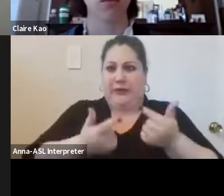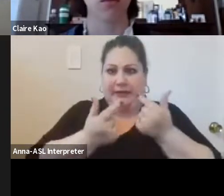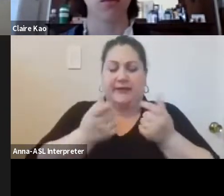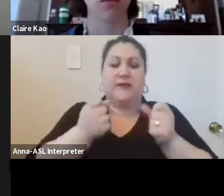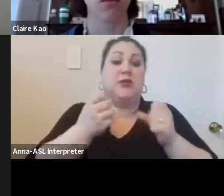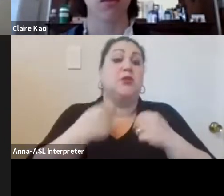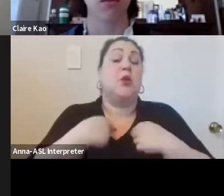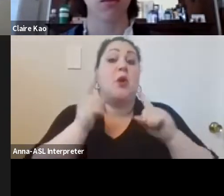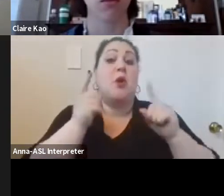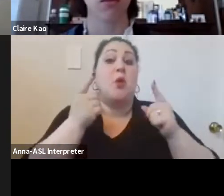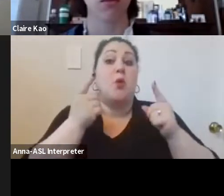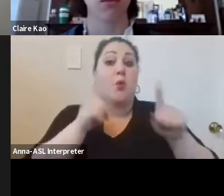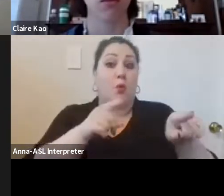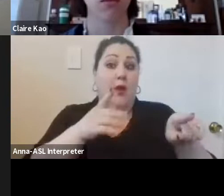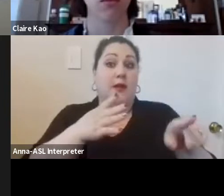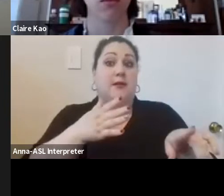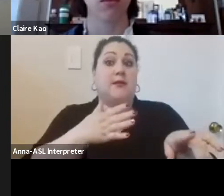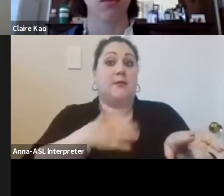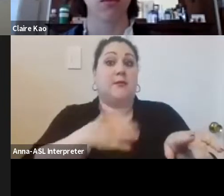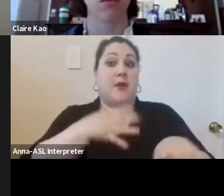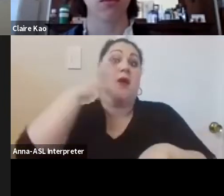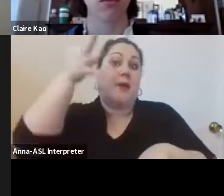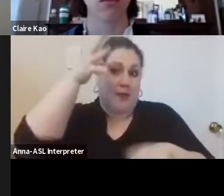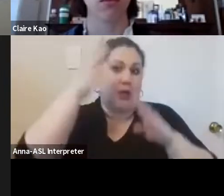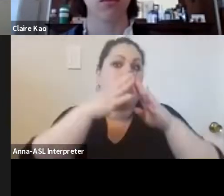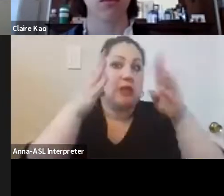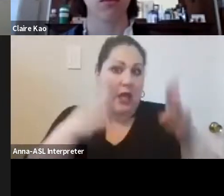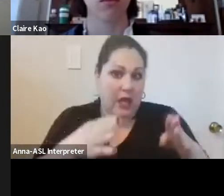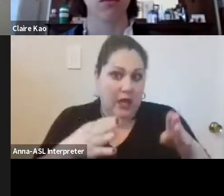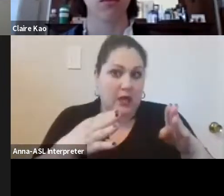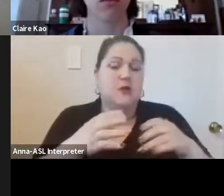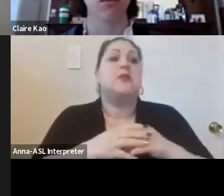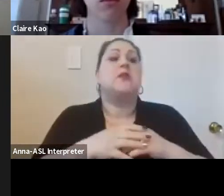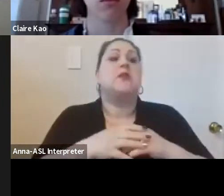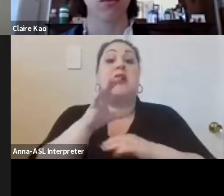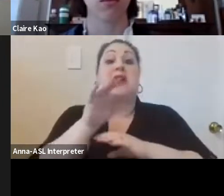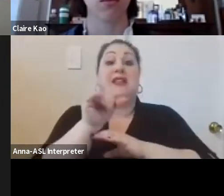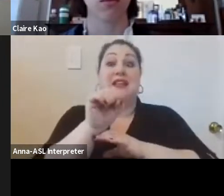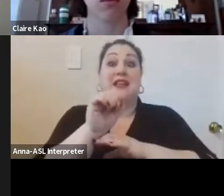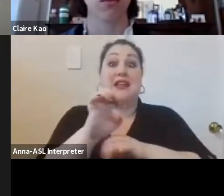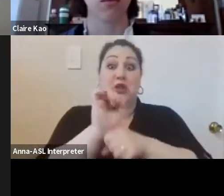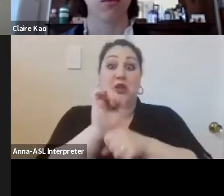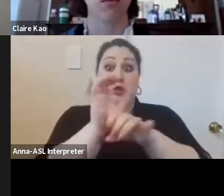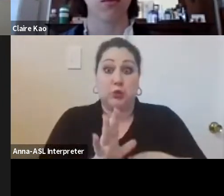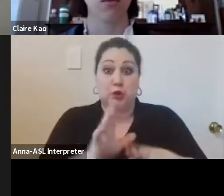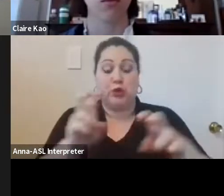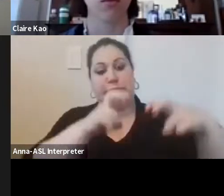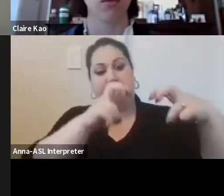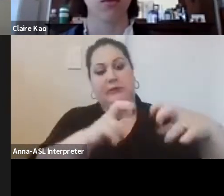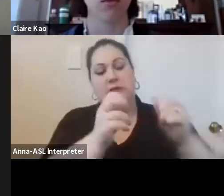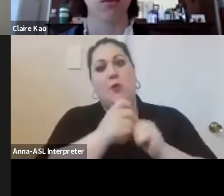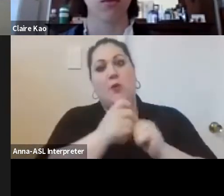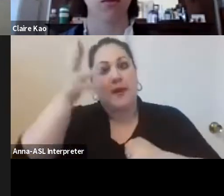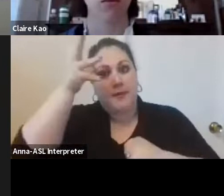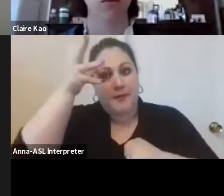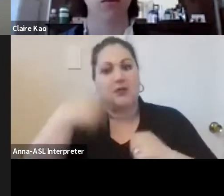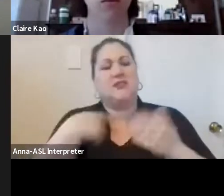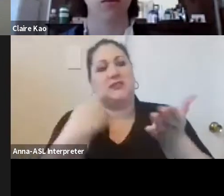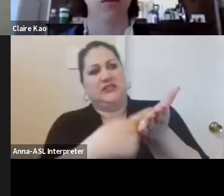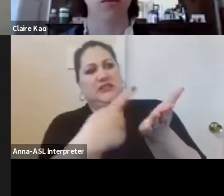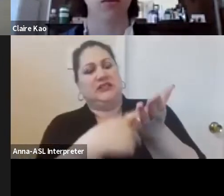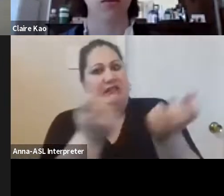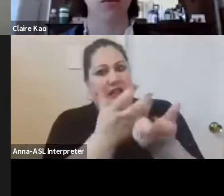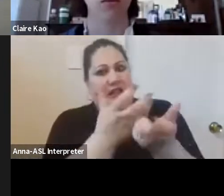caseworker had sat down with my parents and started to discuss everything that I went through.